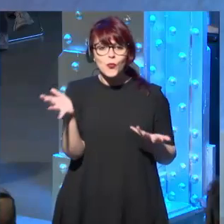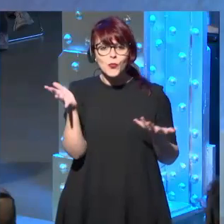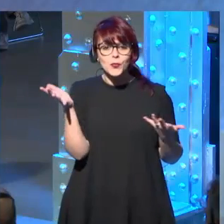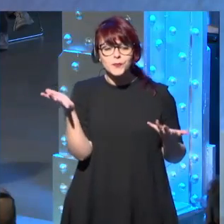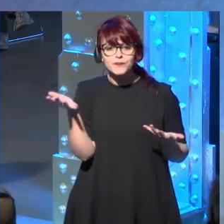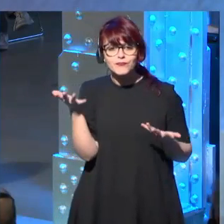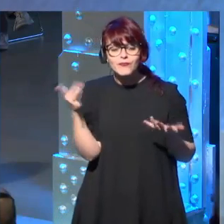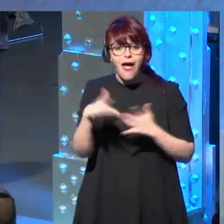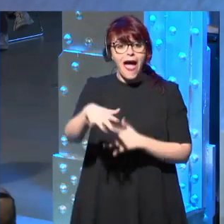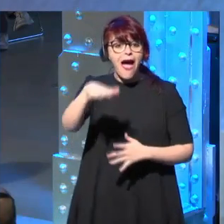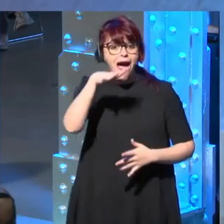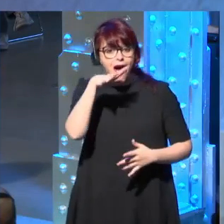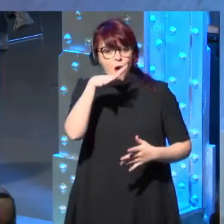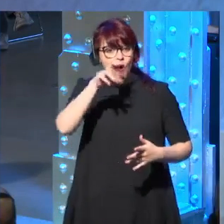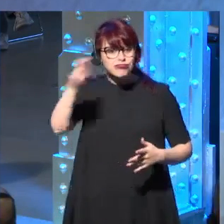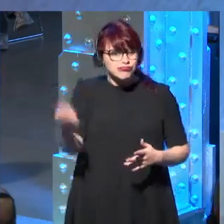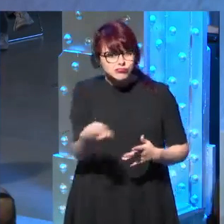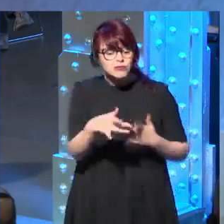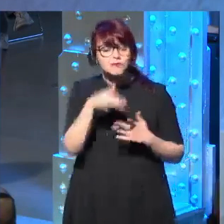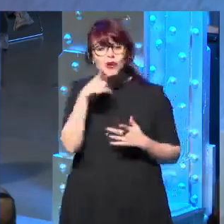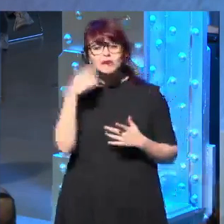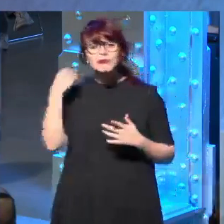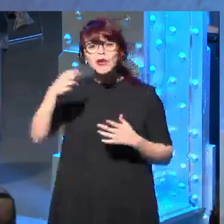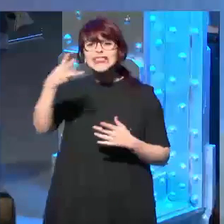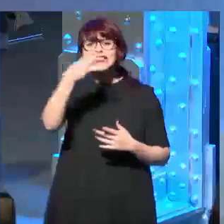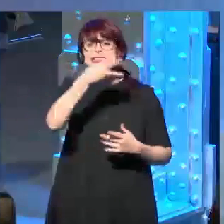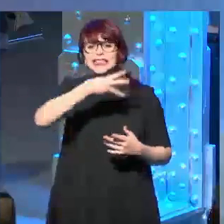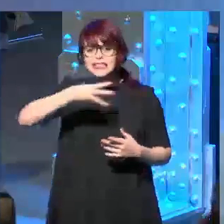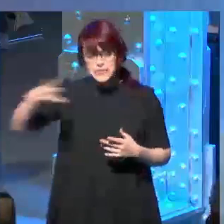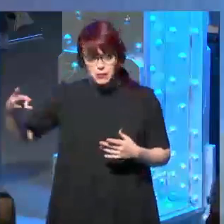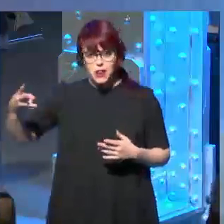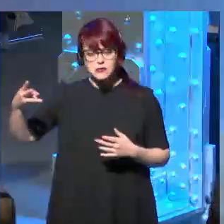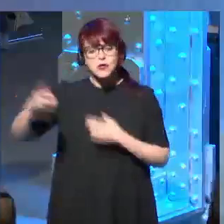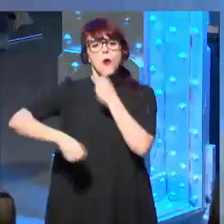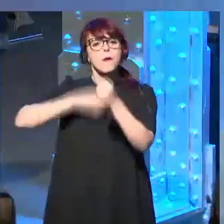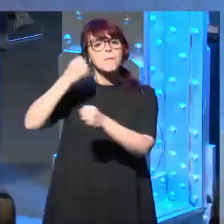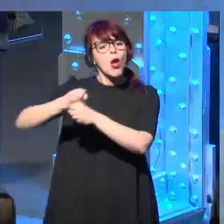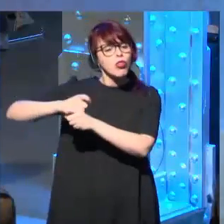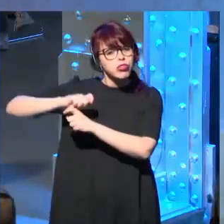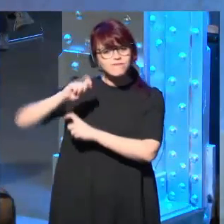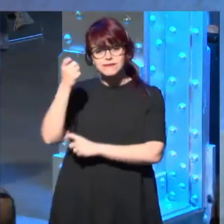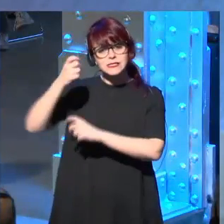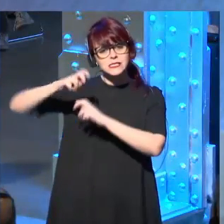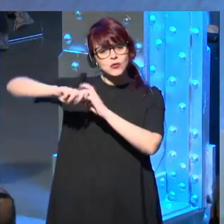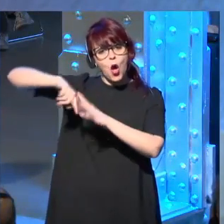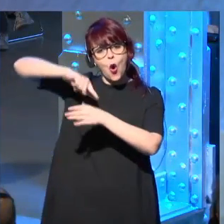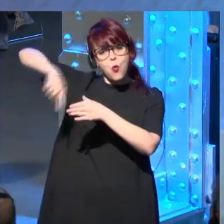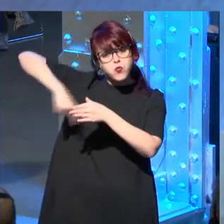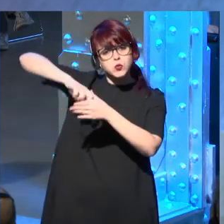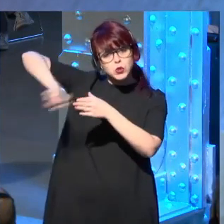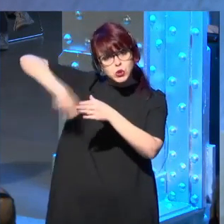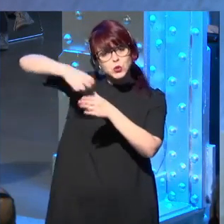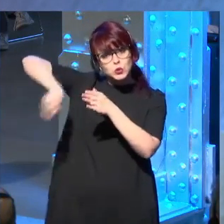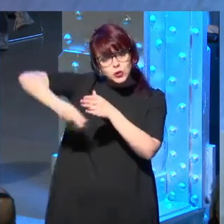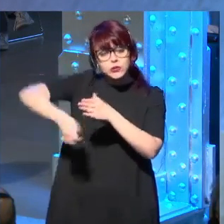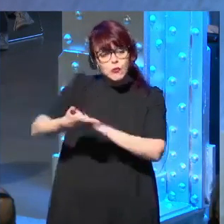3 weeks for them to find water. We have conversations and I ask the master well digger, tell me stories, tell me about